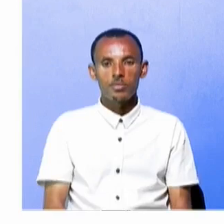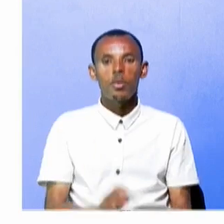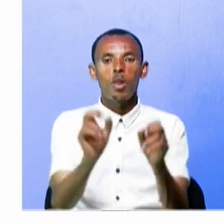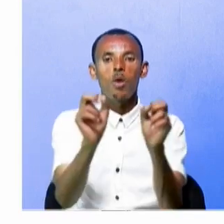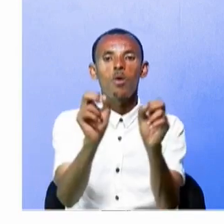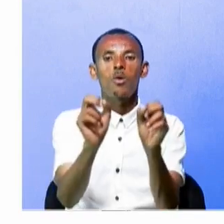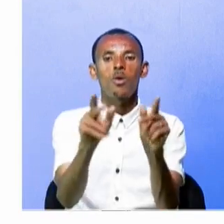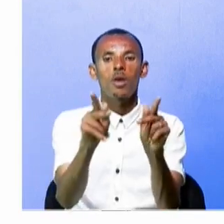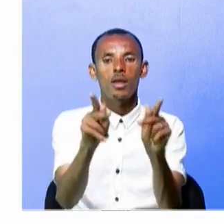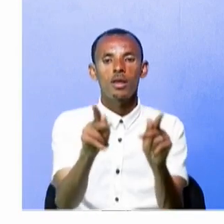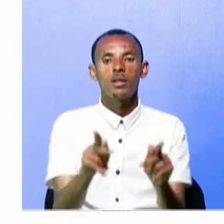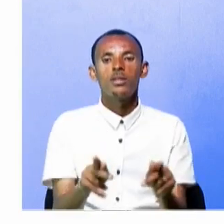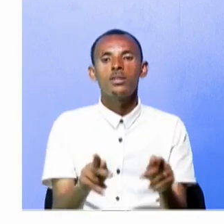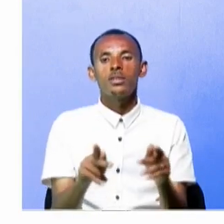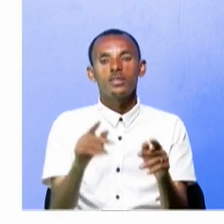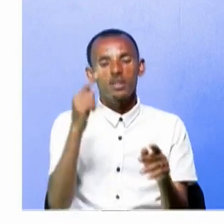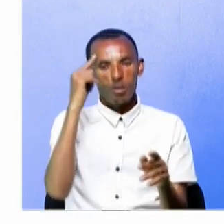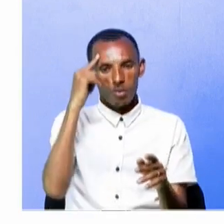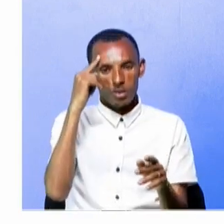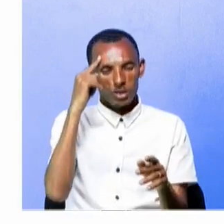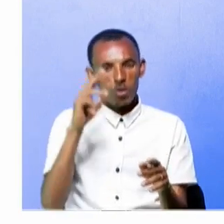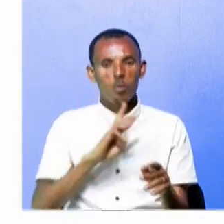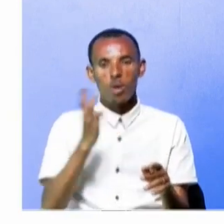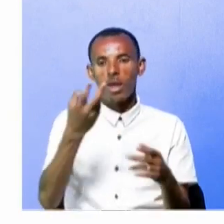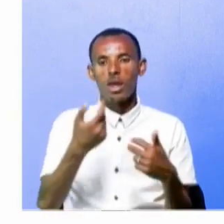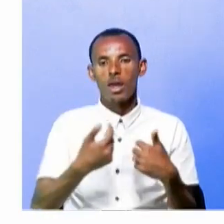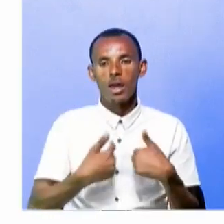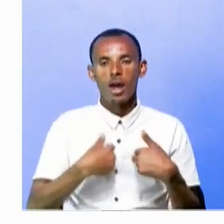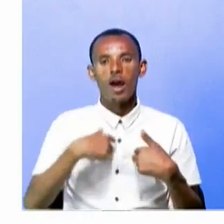Okay, suppose we have two triangles